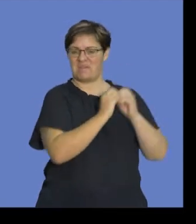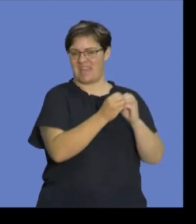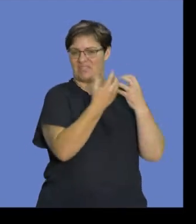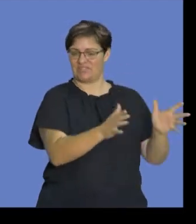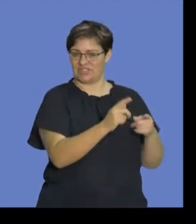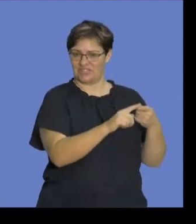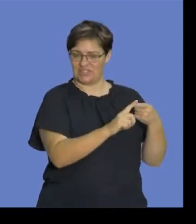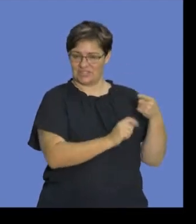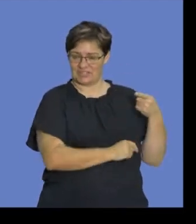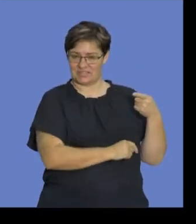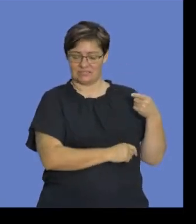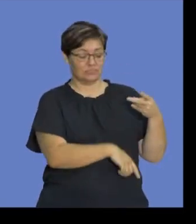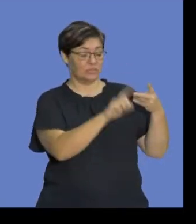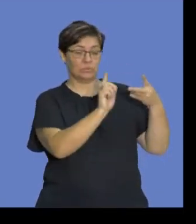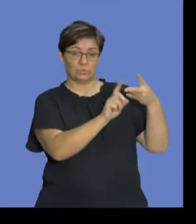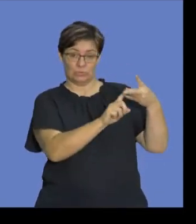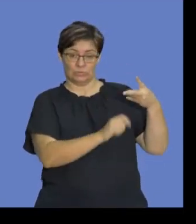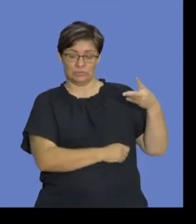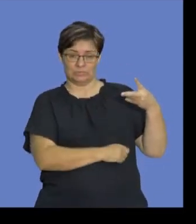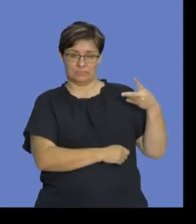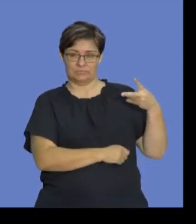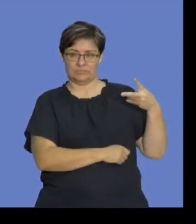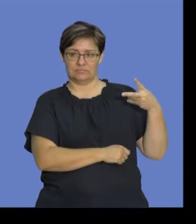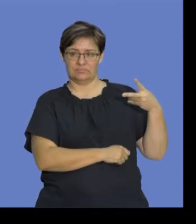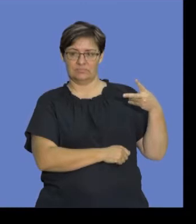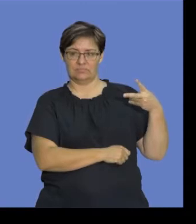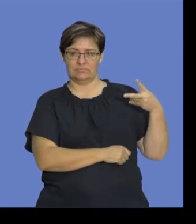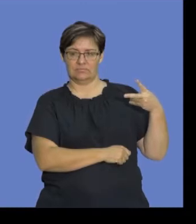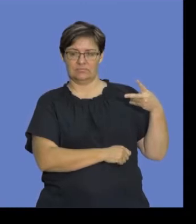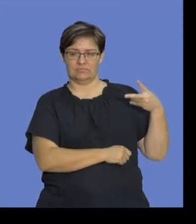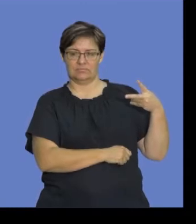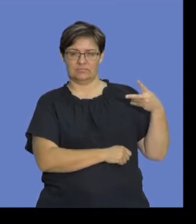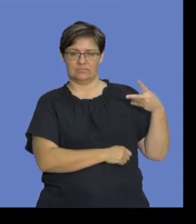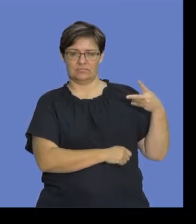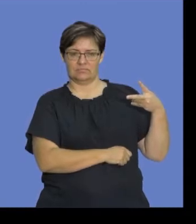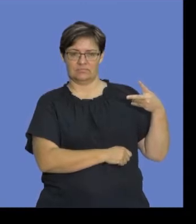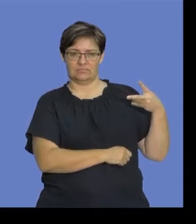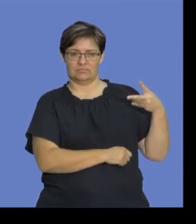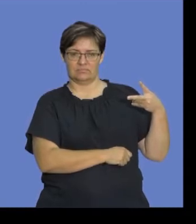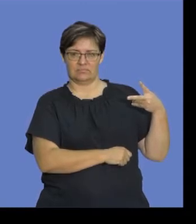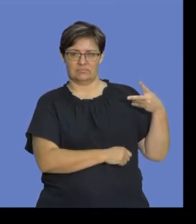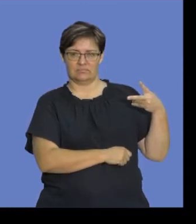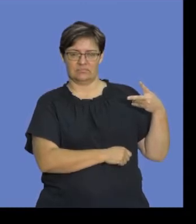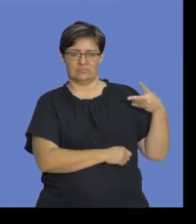product? Okay, one. Number two, you have your